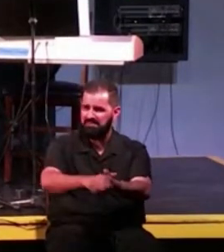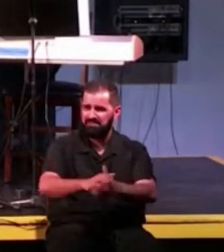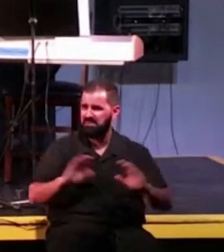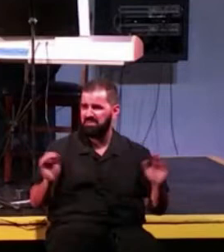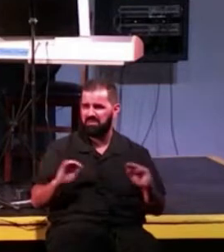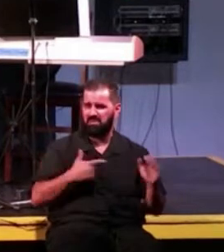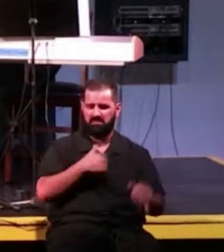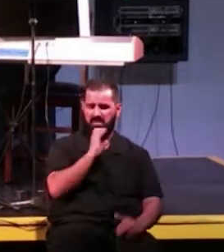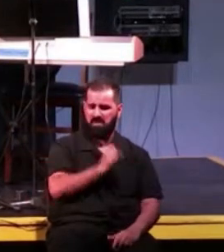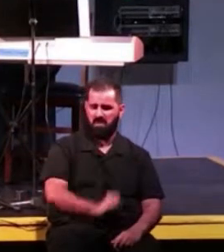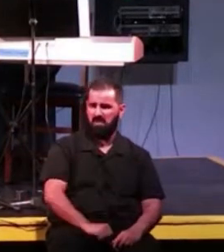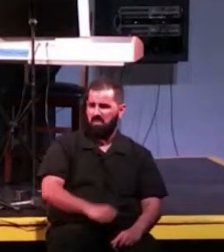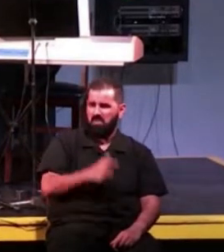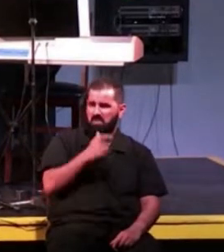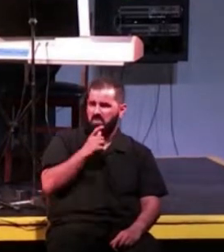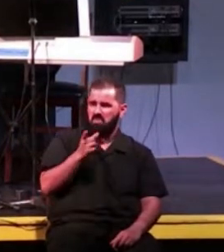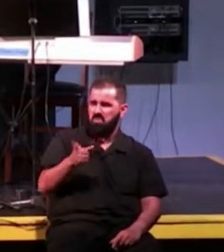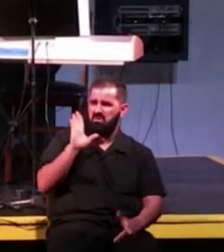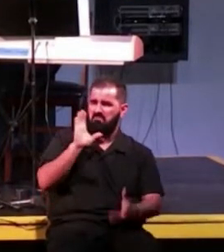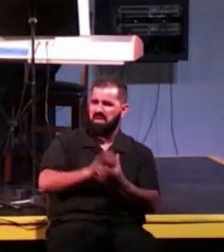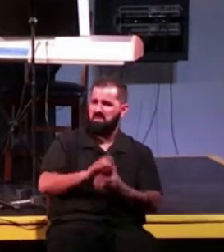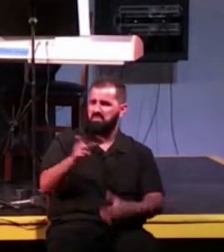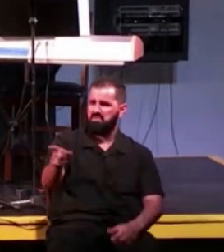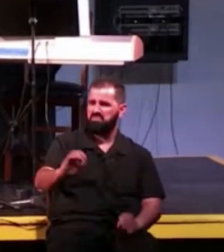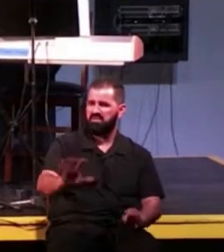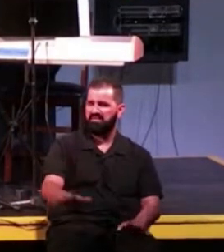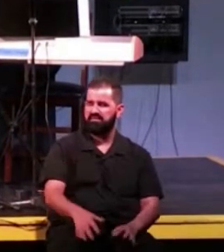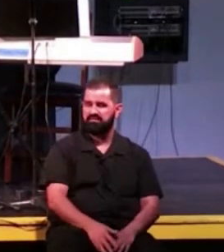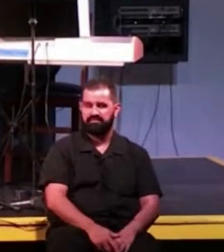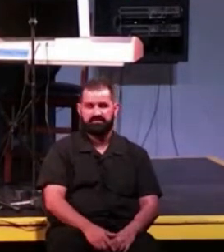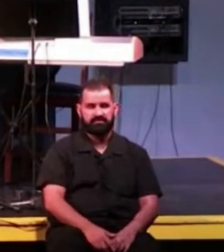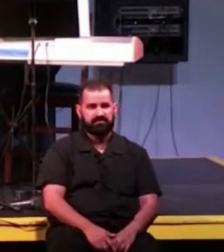And who can become your husbands?